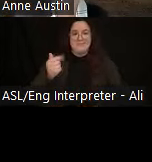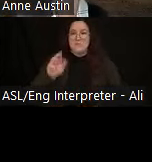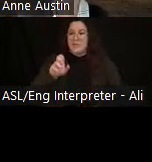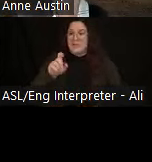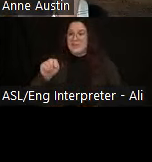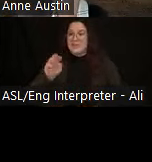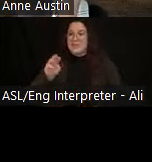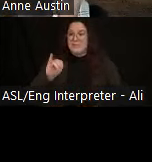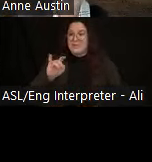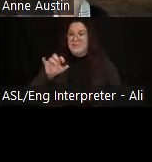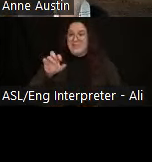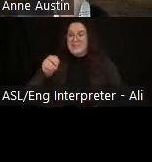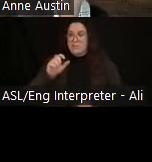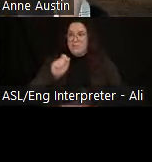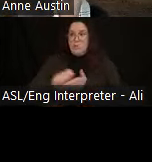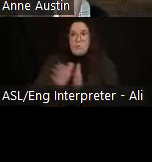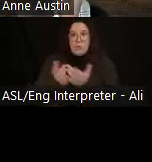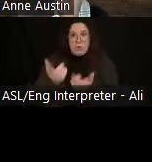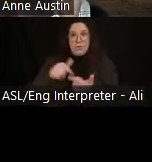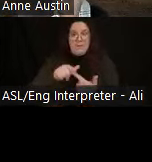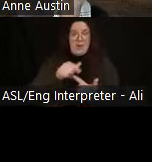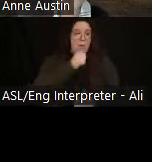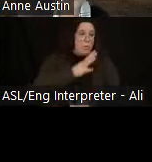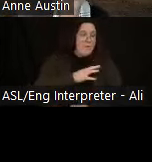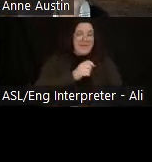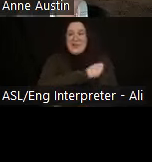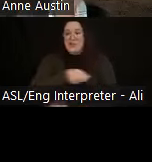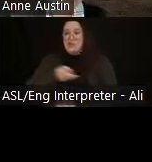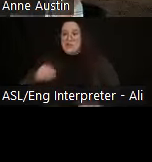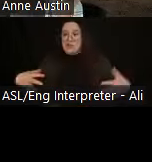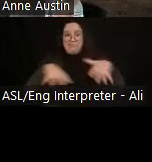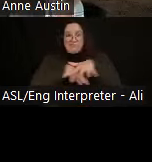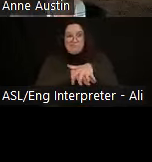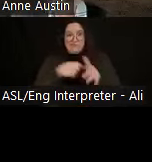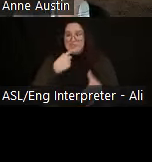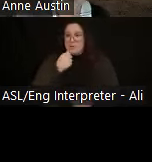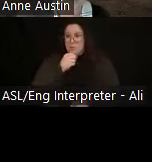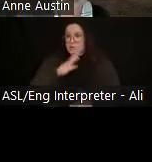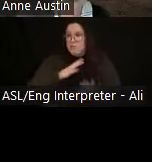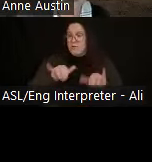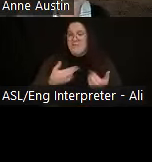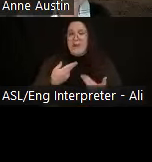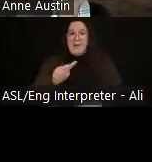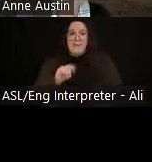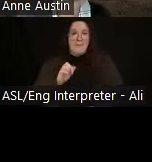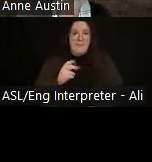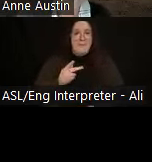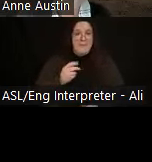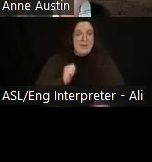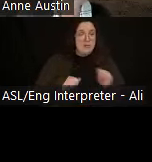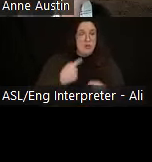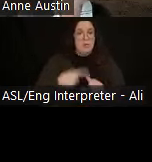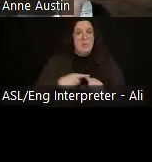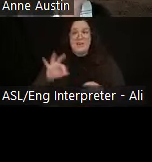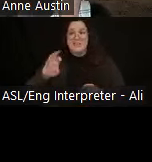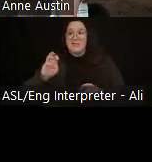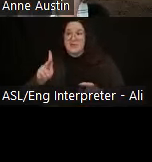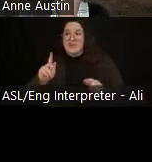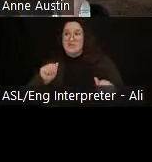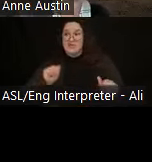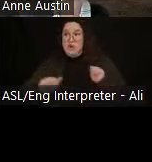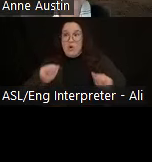this history of tattoos and women, said, quote, "The women afforded a peep show along with a freak show because at that time, women just